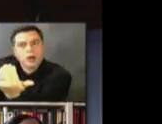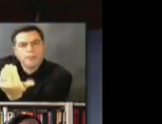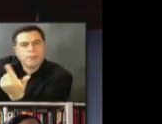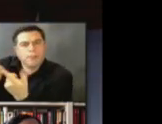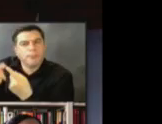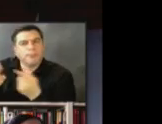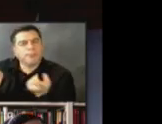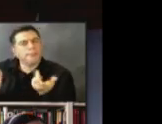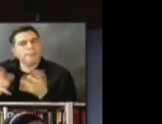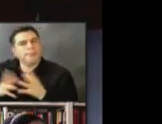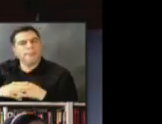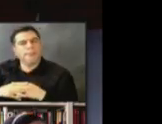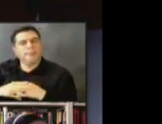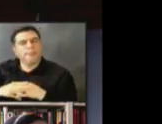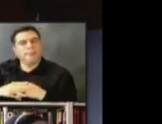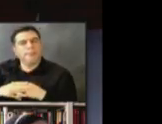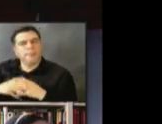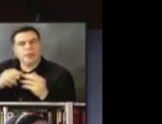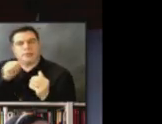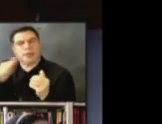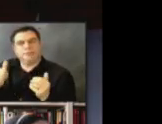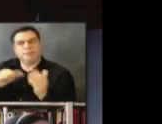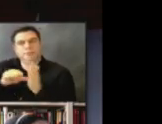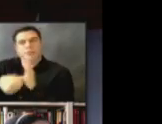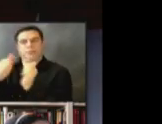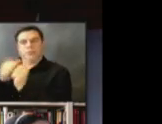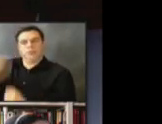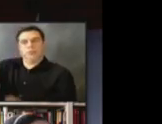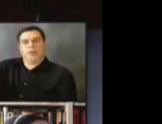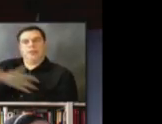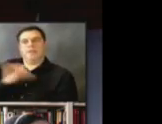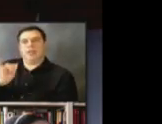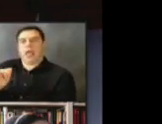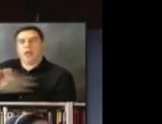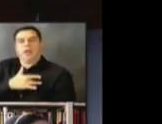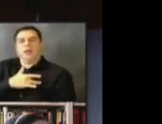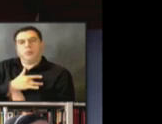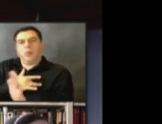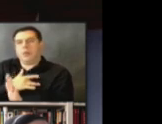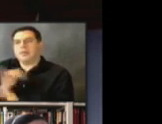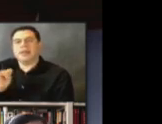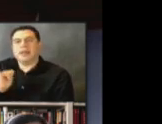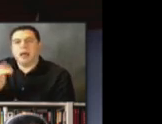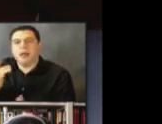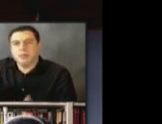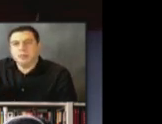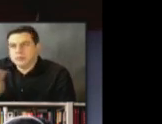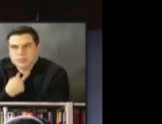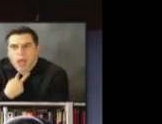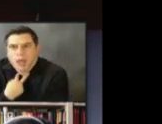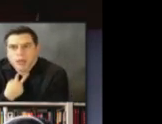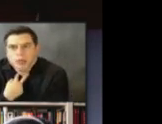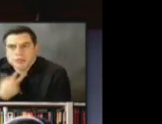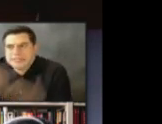I'm just not impressed. I'm not moved. I feel like we're stuck in the mud. I feel like we've had this discussion for over the past 2